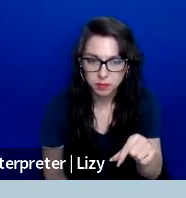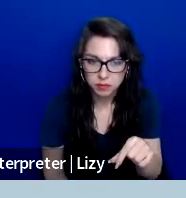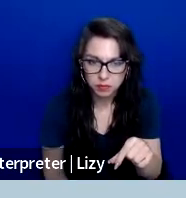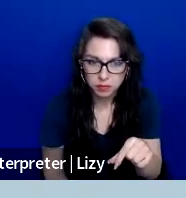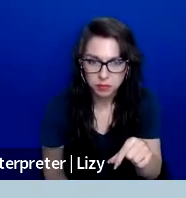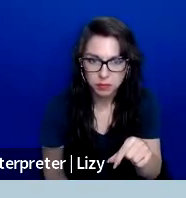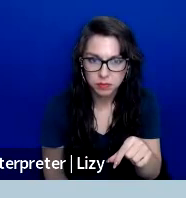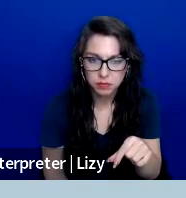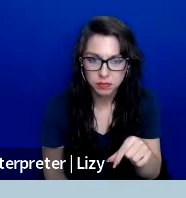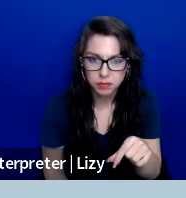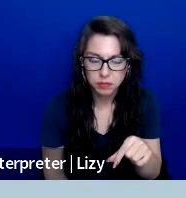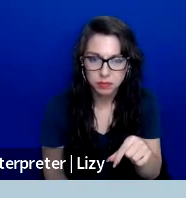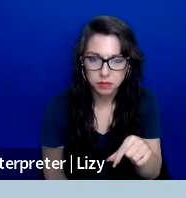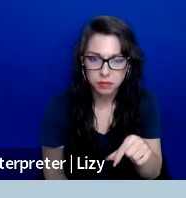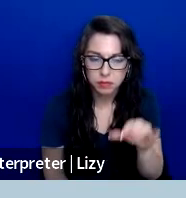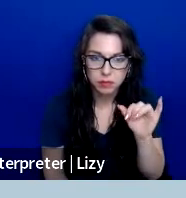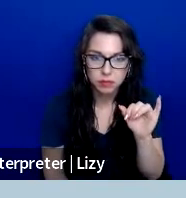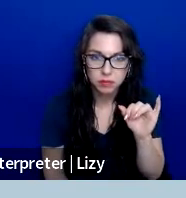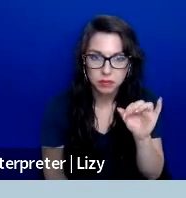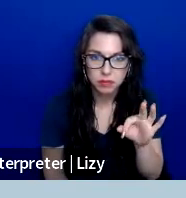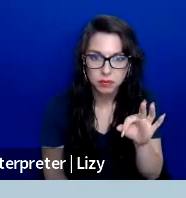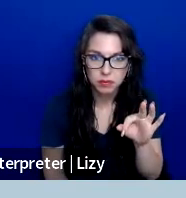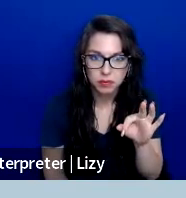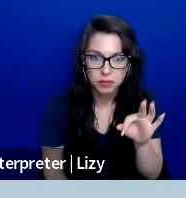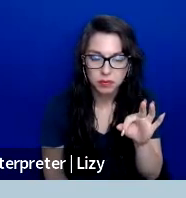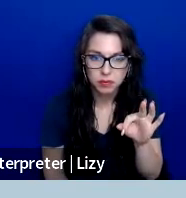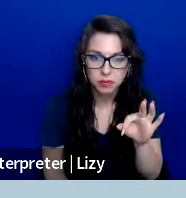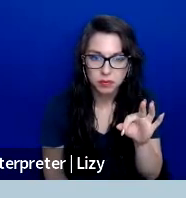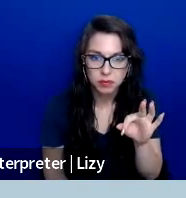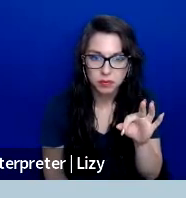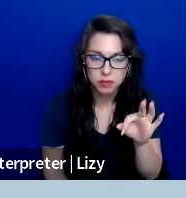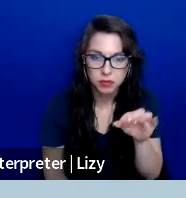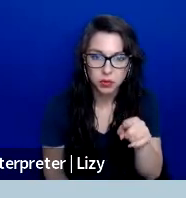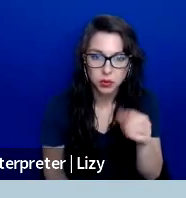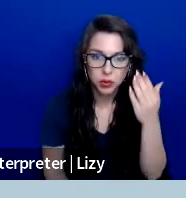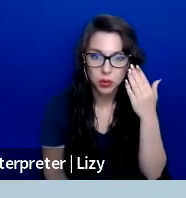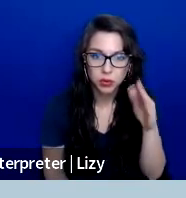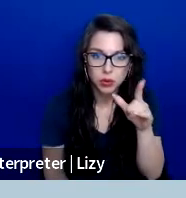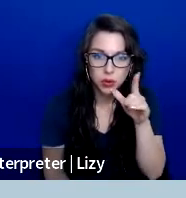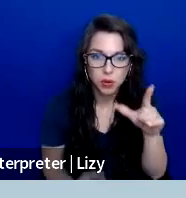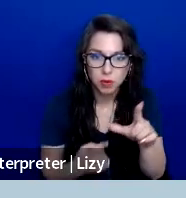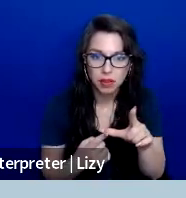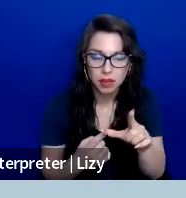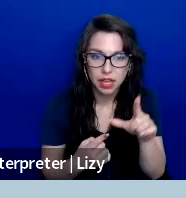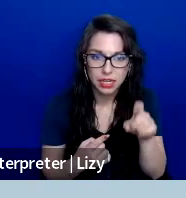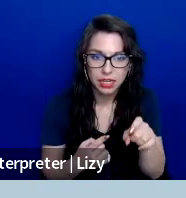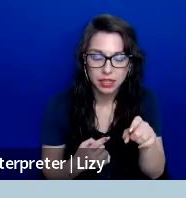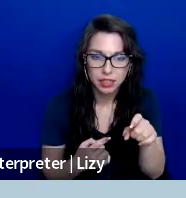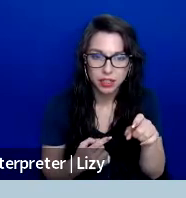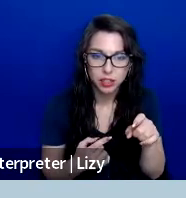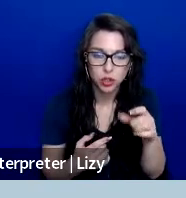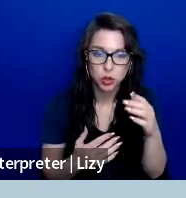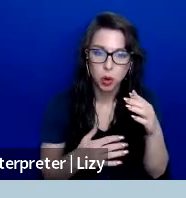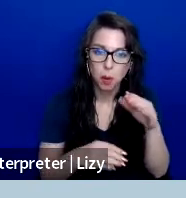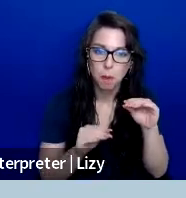Amber, if you don't know the letter, then I need you to put your hands on your tray, because you're just guessing right now. Look at the letter. If you don't know what it